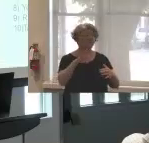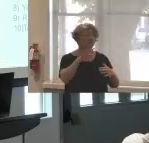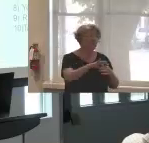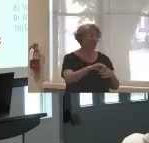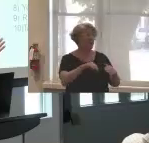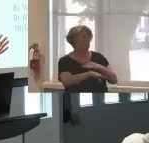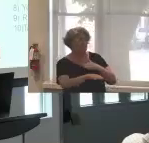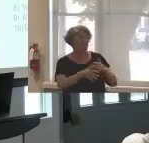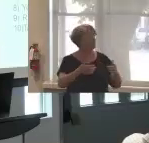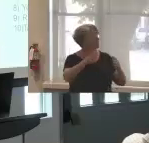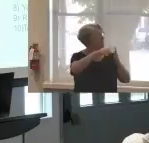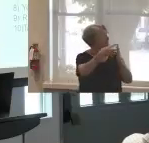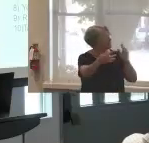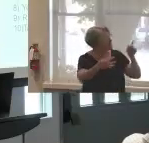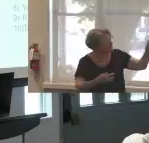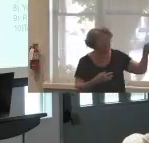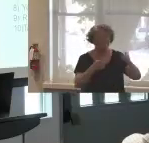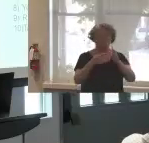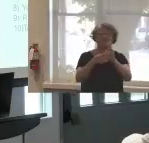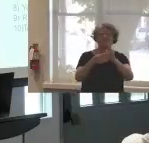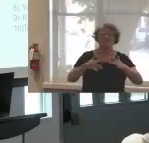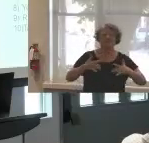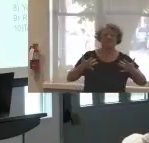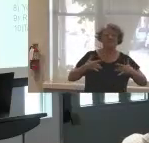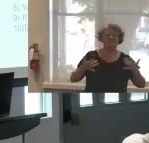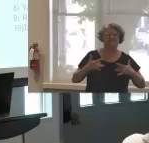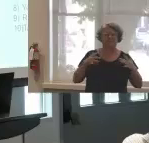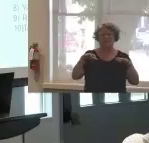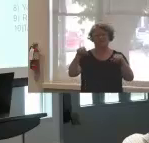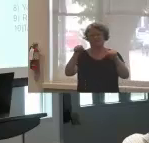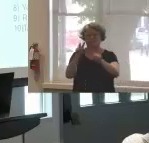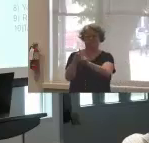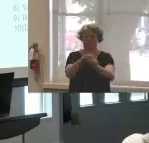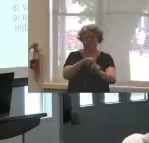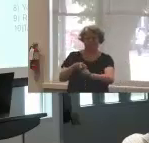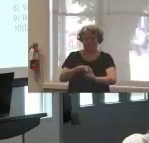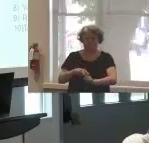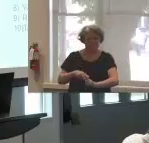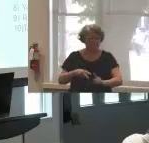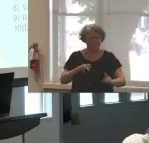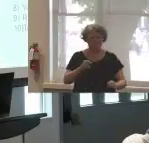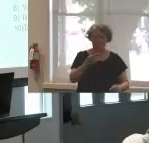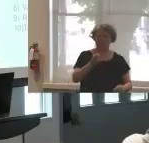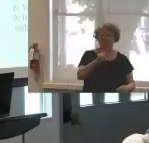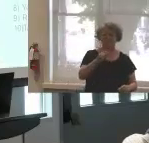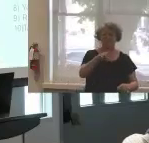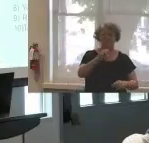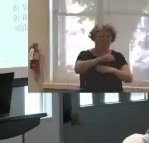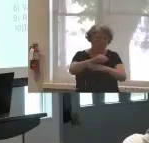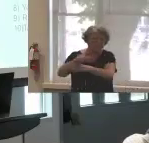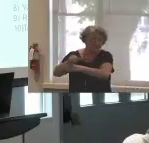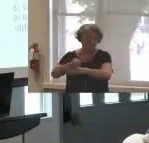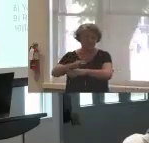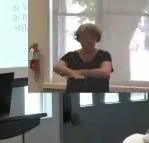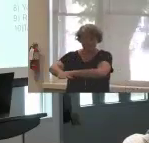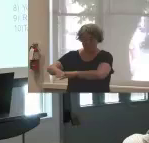like. The calendar here is a breakdown of all the different specific activities that run out of the Zone in the evenings and the afternoons